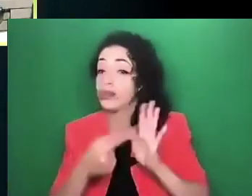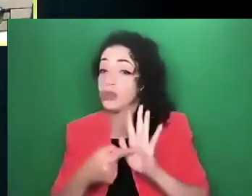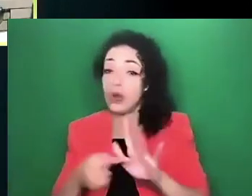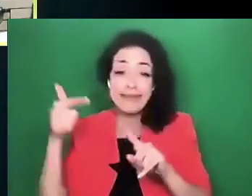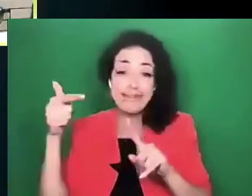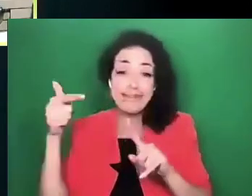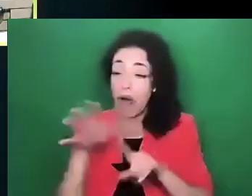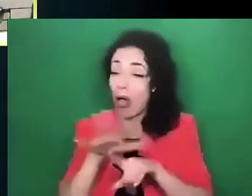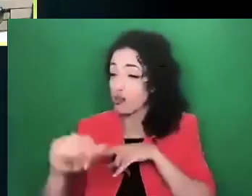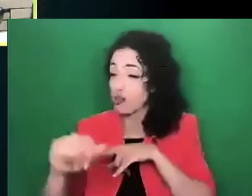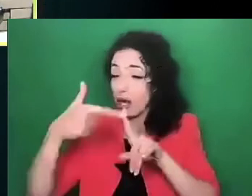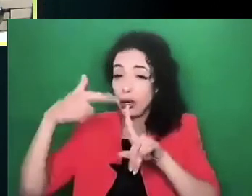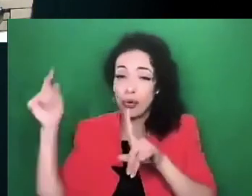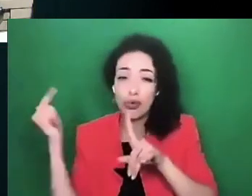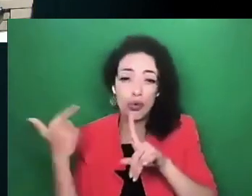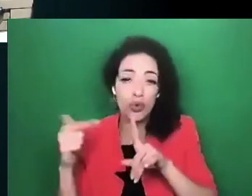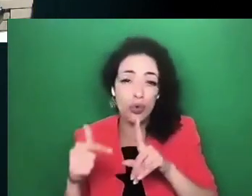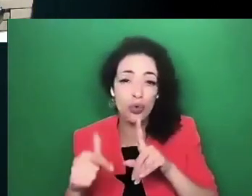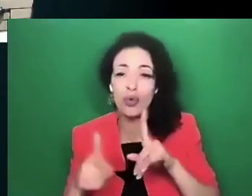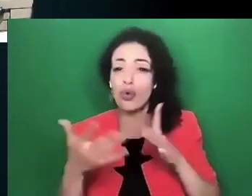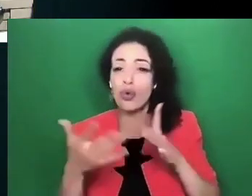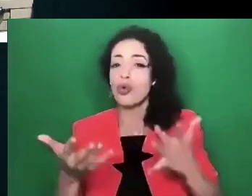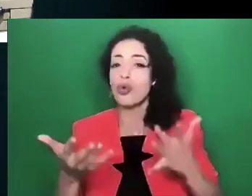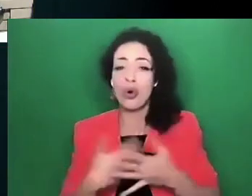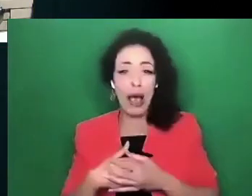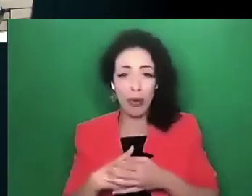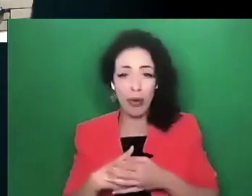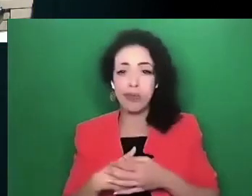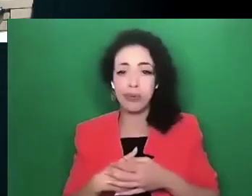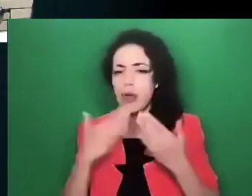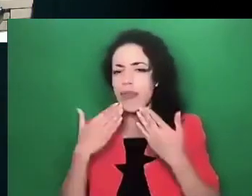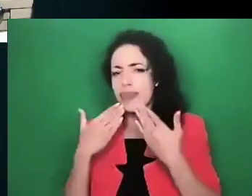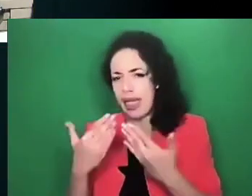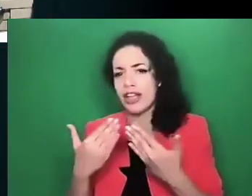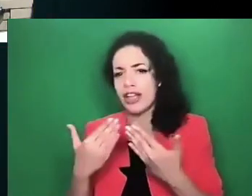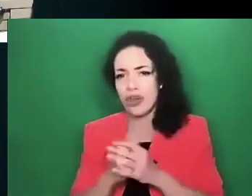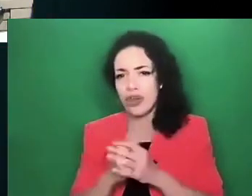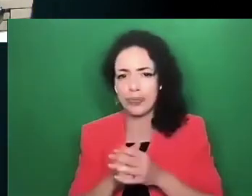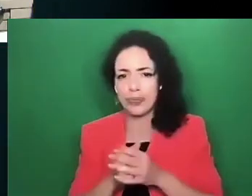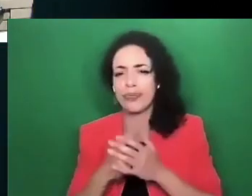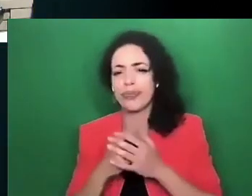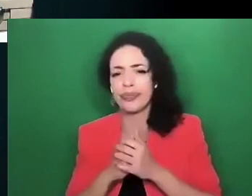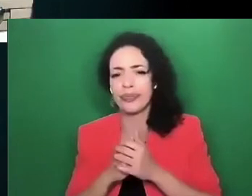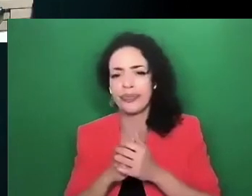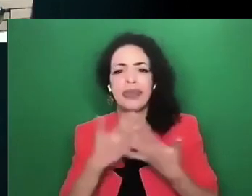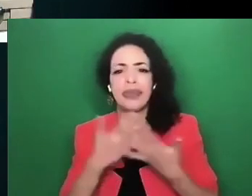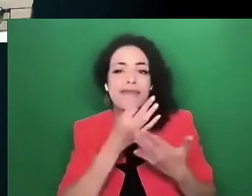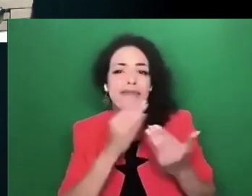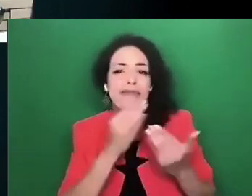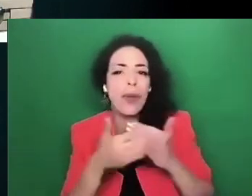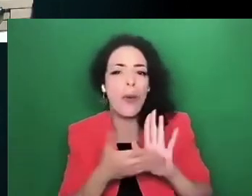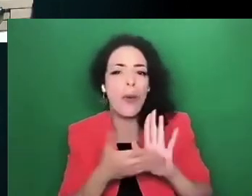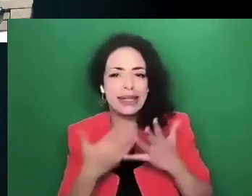into a civilization. Thank you, Rashad. Just in the couple of minutes that we've got left, Hira